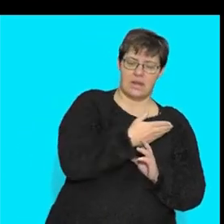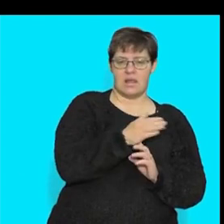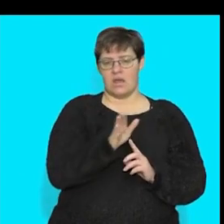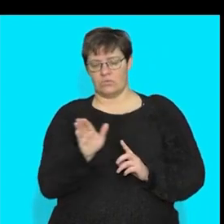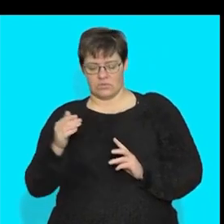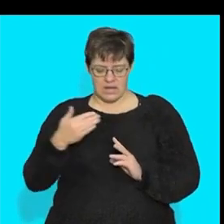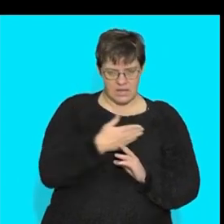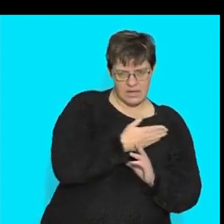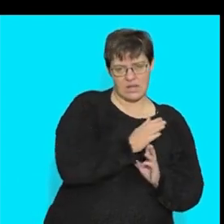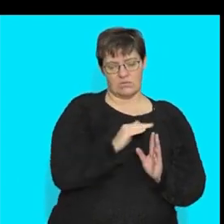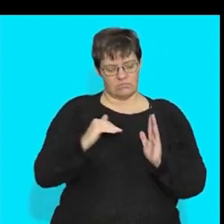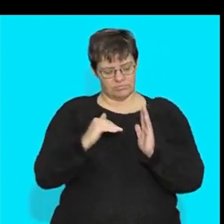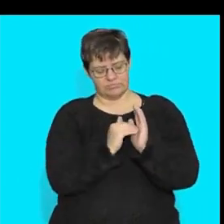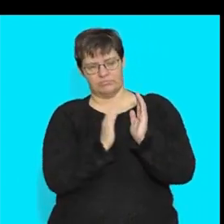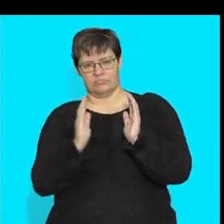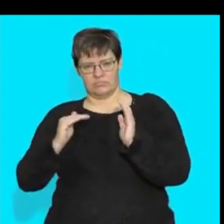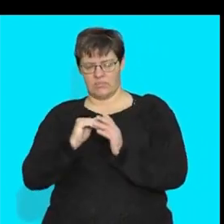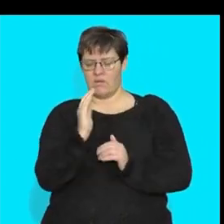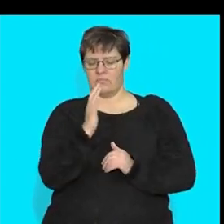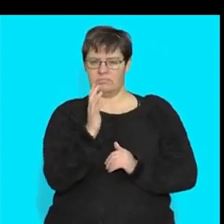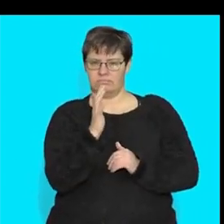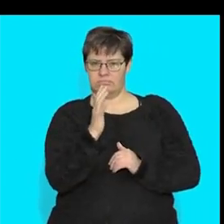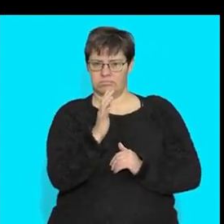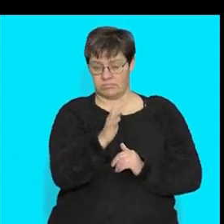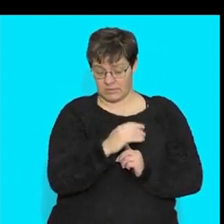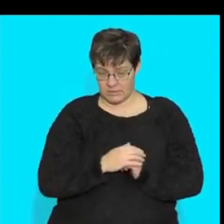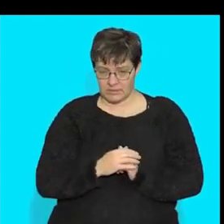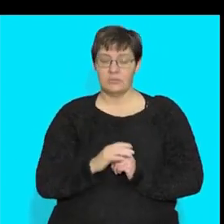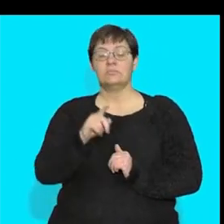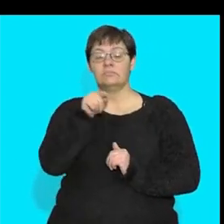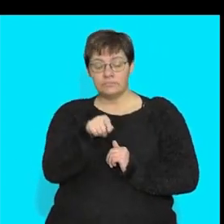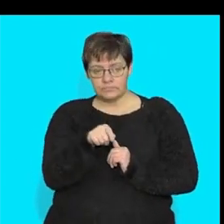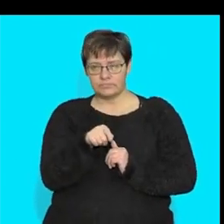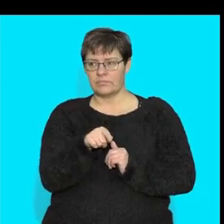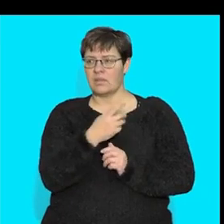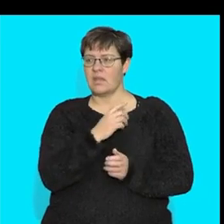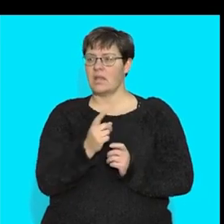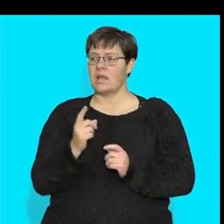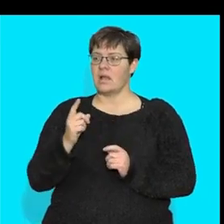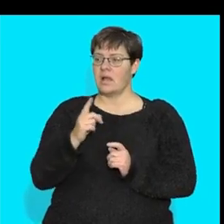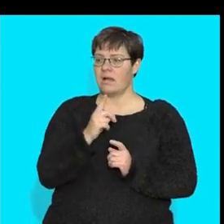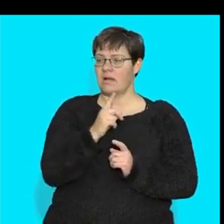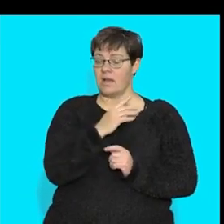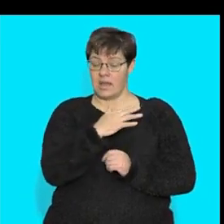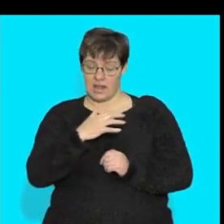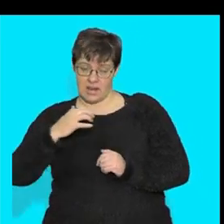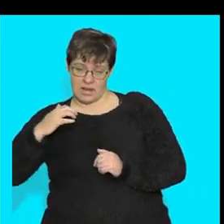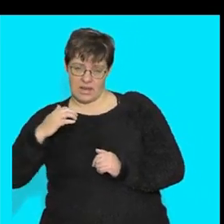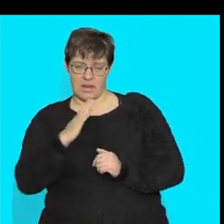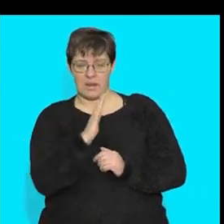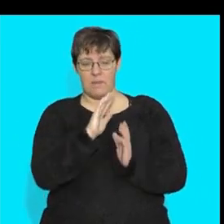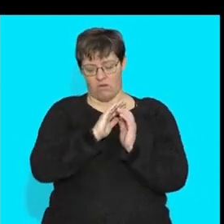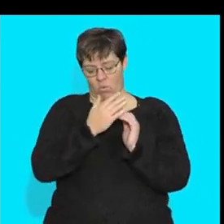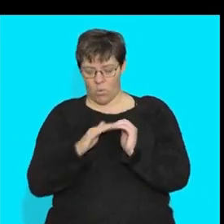then out again. Right, so that's the vibration. Now that causes, every time it goes in, it causes a